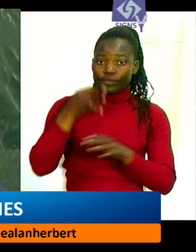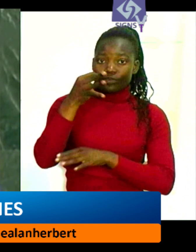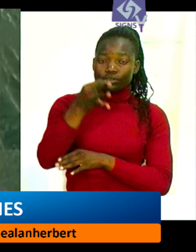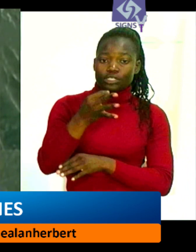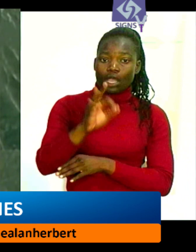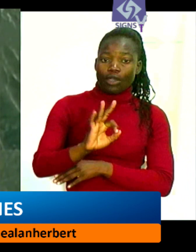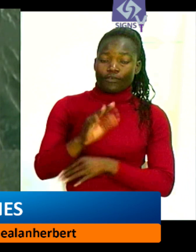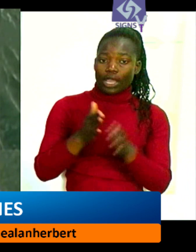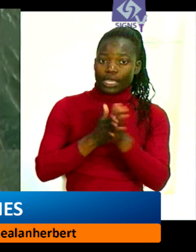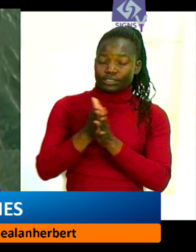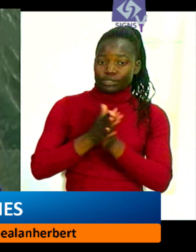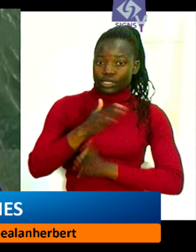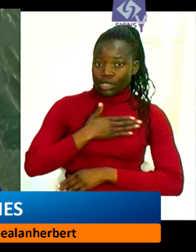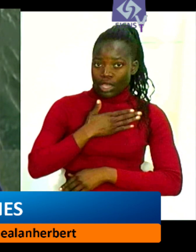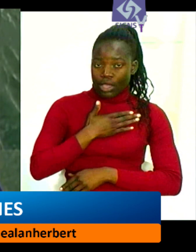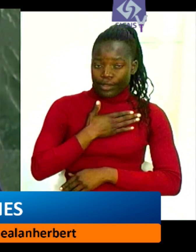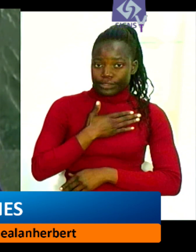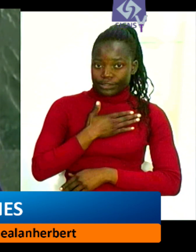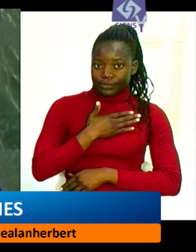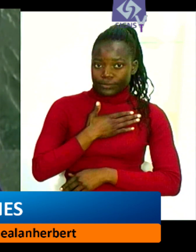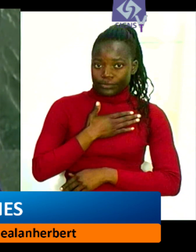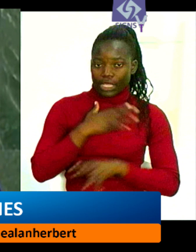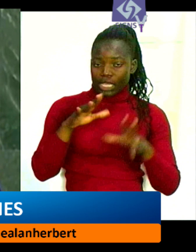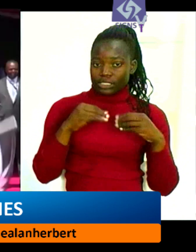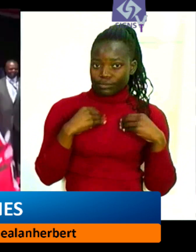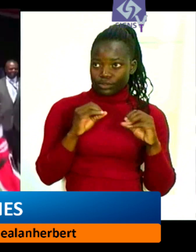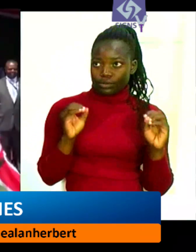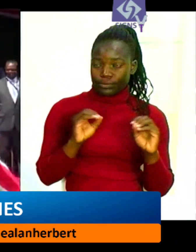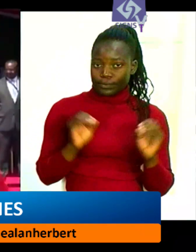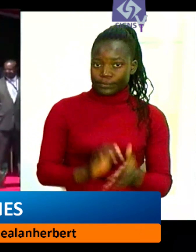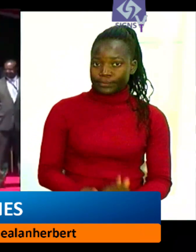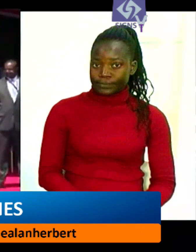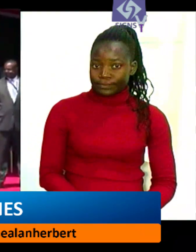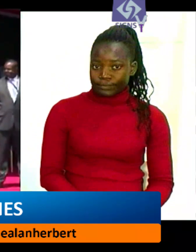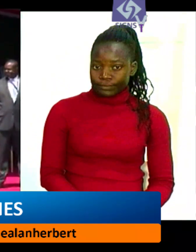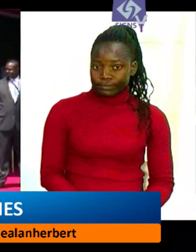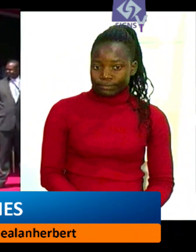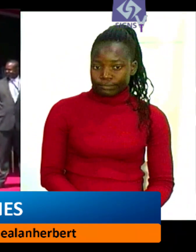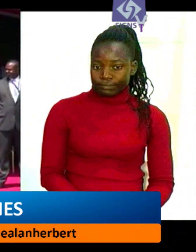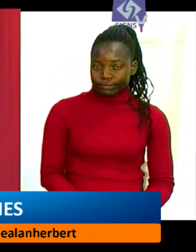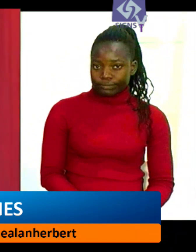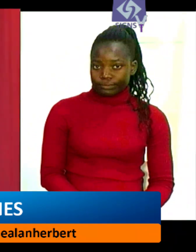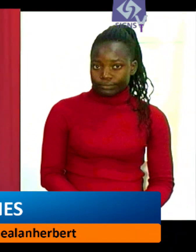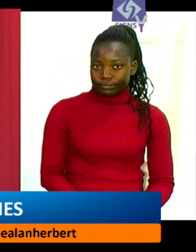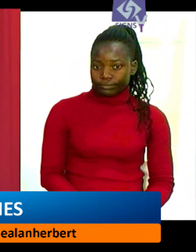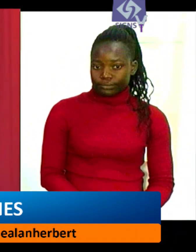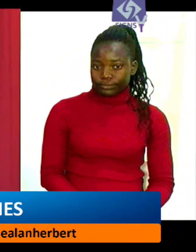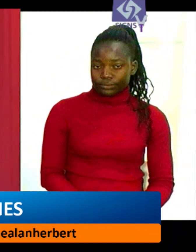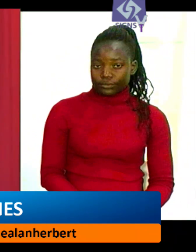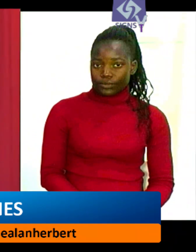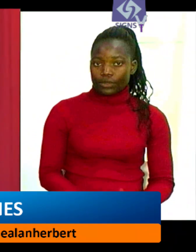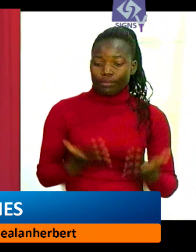collective journey to the future of our aspirations is totally unacceptable.